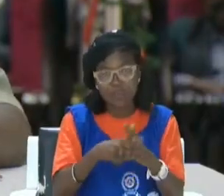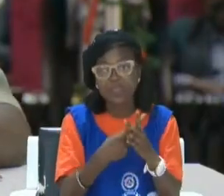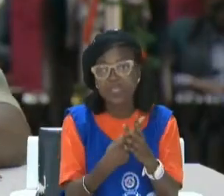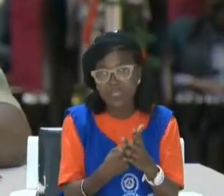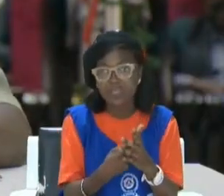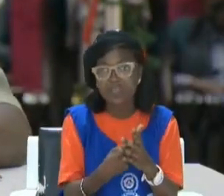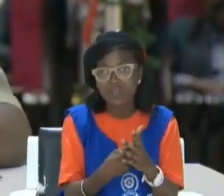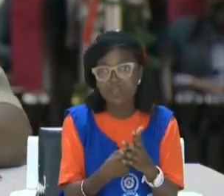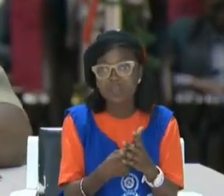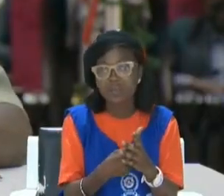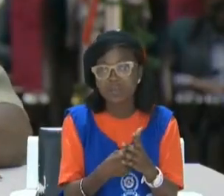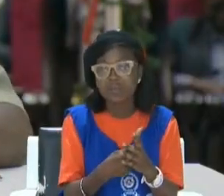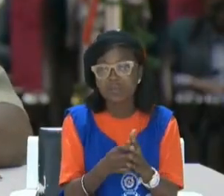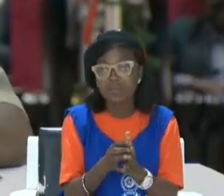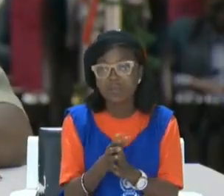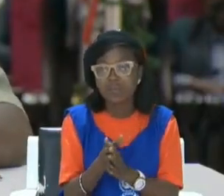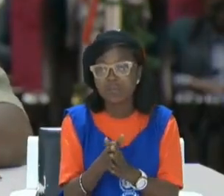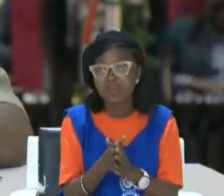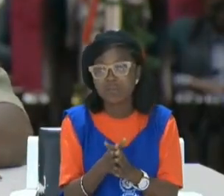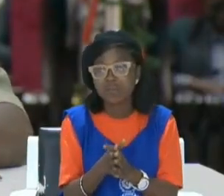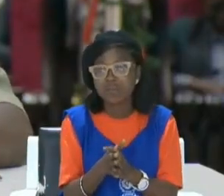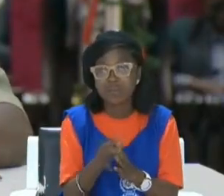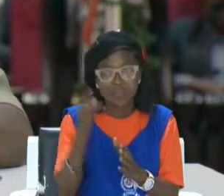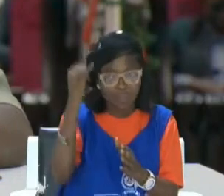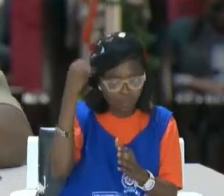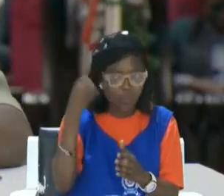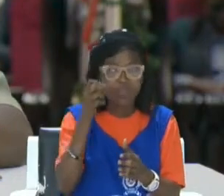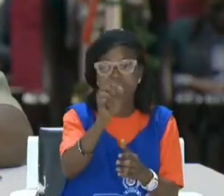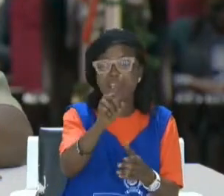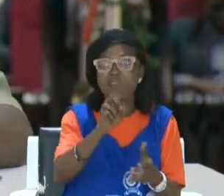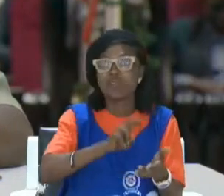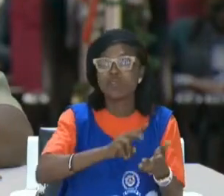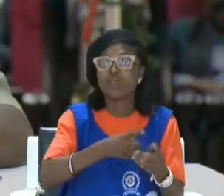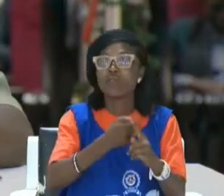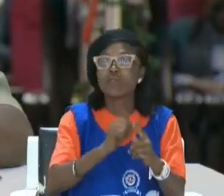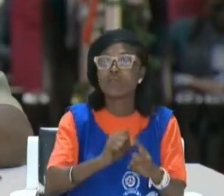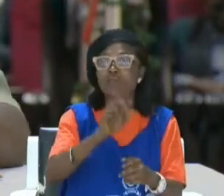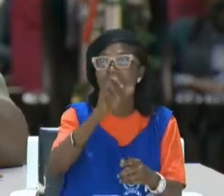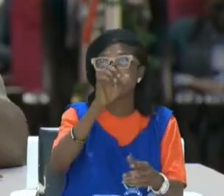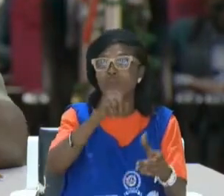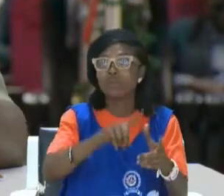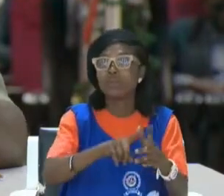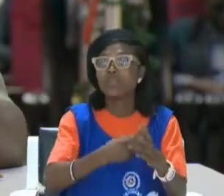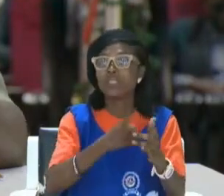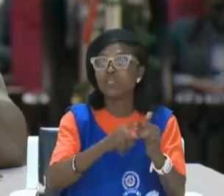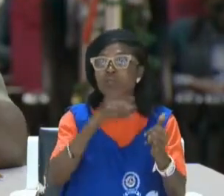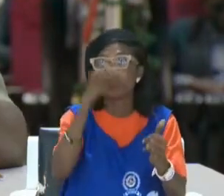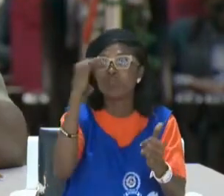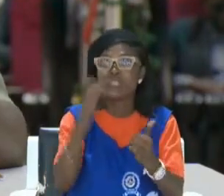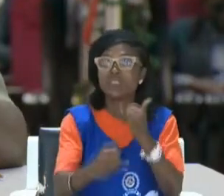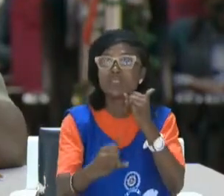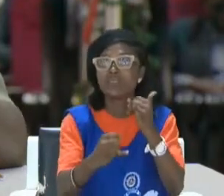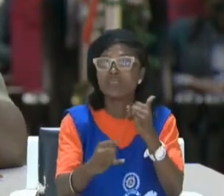John 11, from the beginning to the end. It tells you the story of